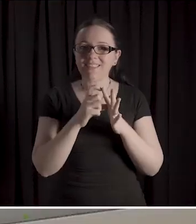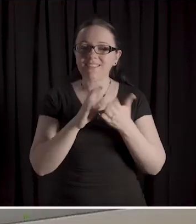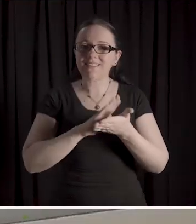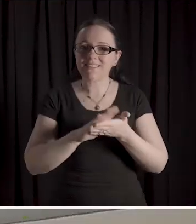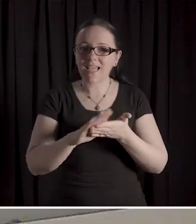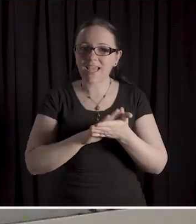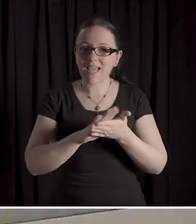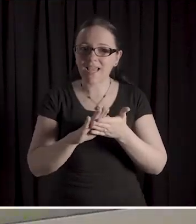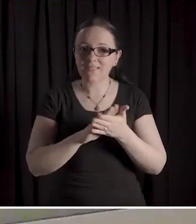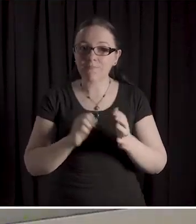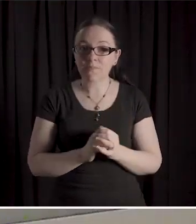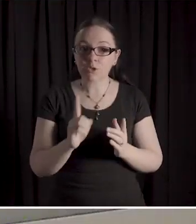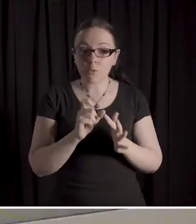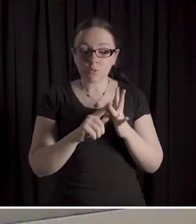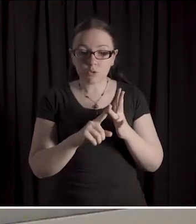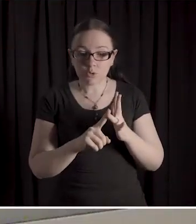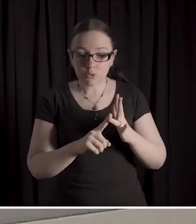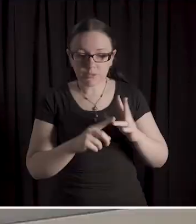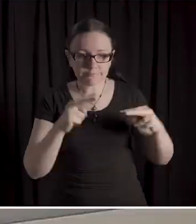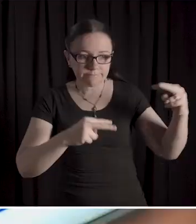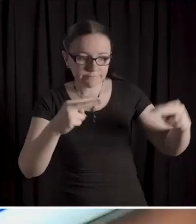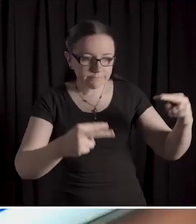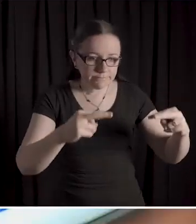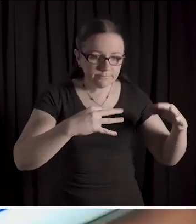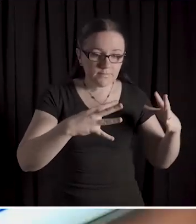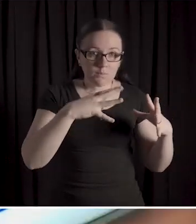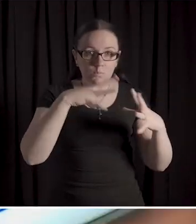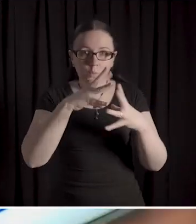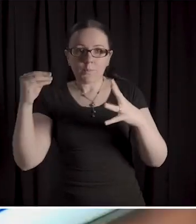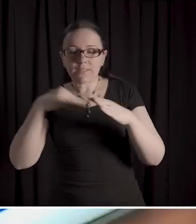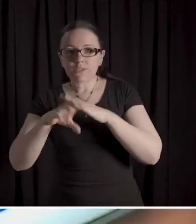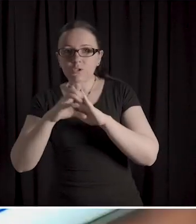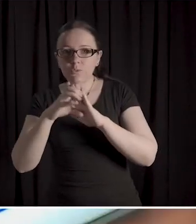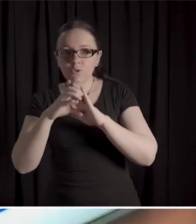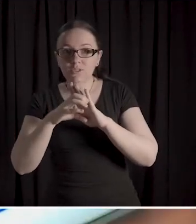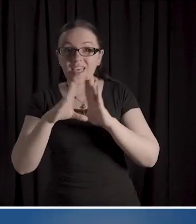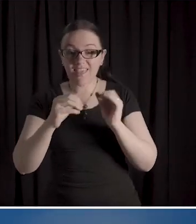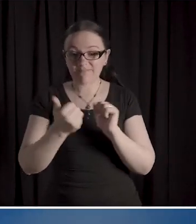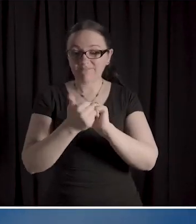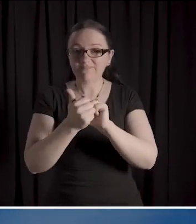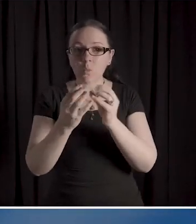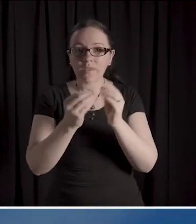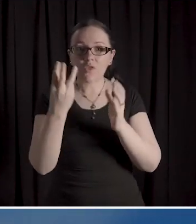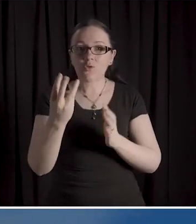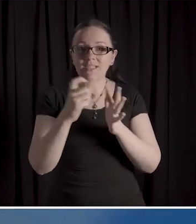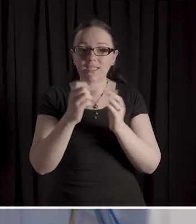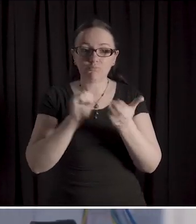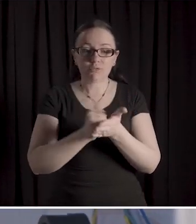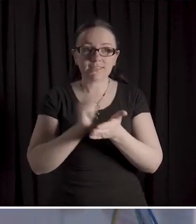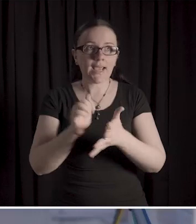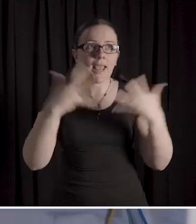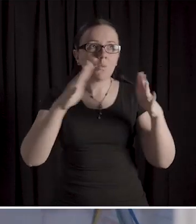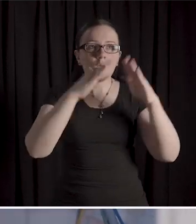digital capture of the child's lower limb, we then customise it, then partner with 3D printing facilities anywhere in the world,